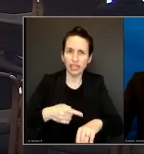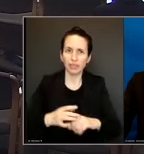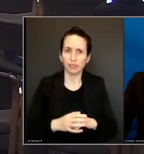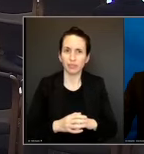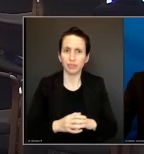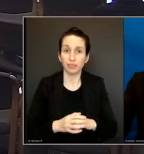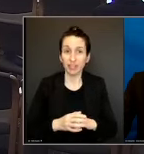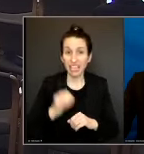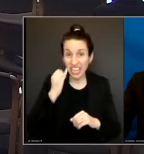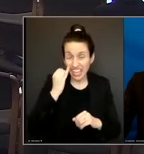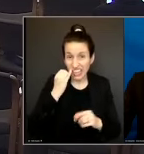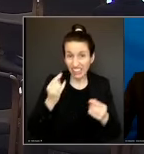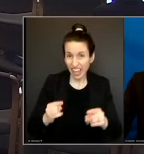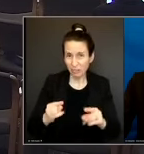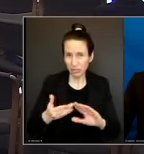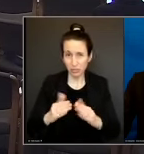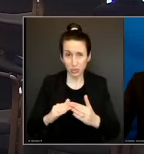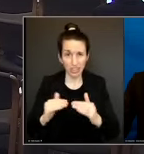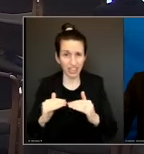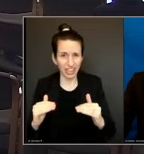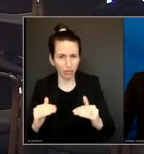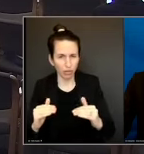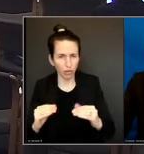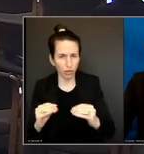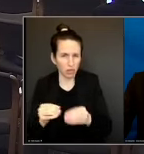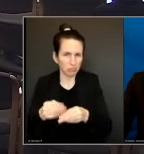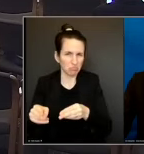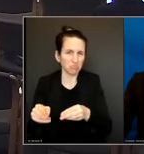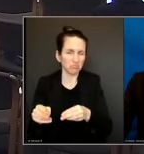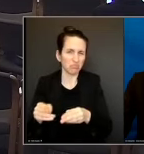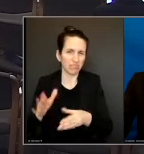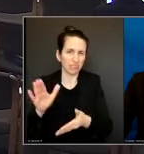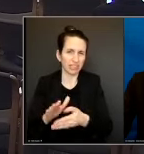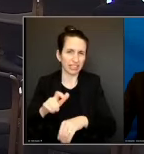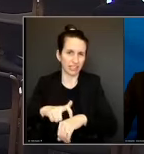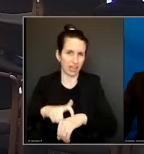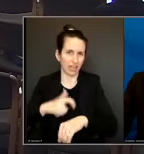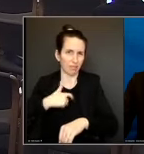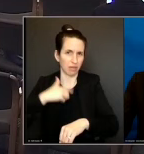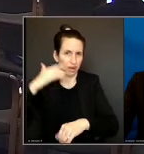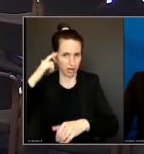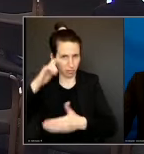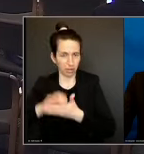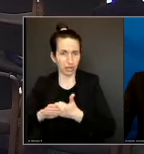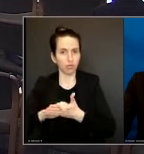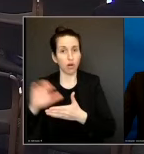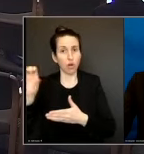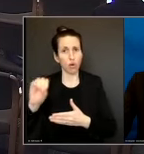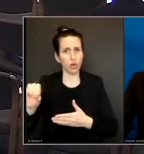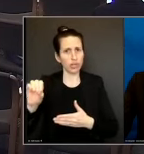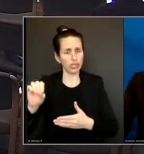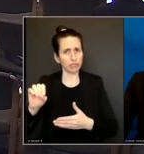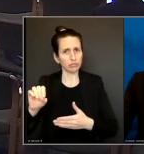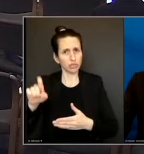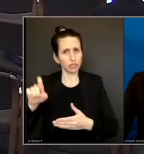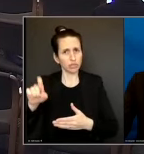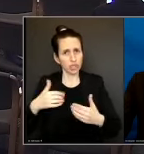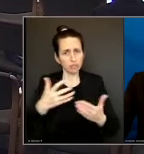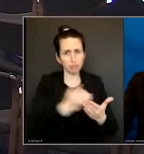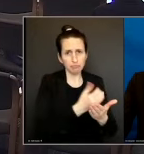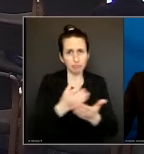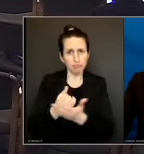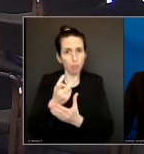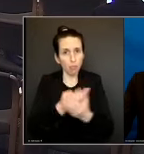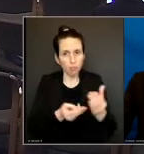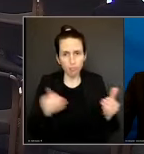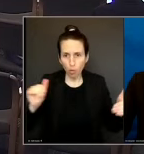wouldn't quite take so long. And so I really believe Oregon deserves the best of both worlds, the best that both approaches